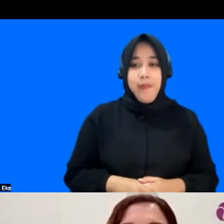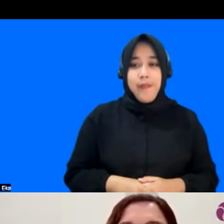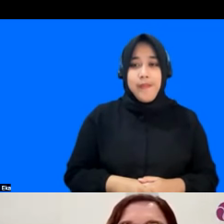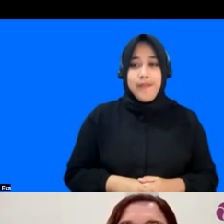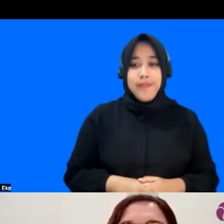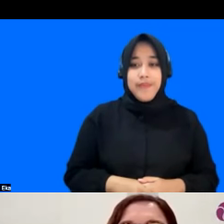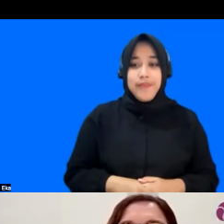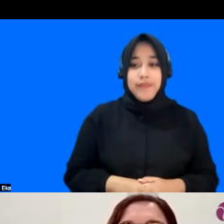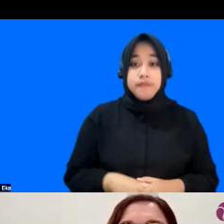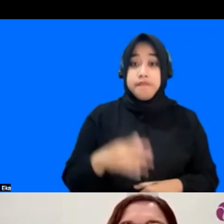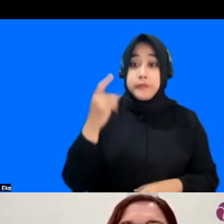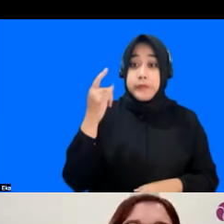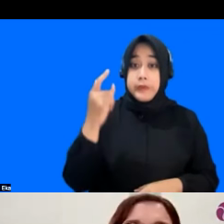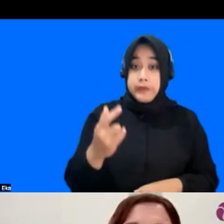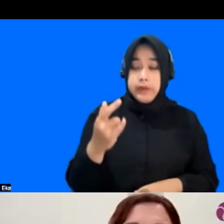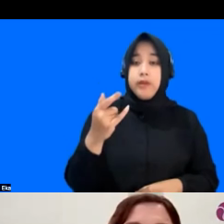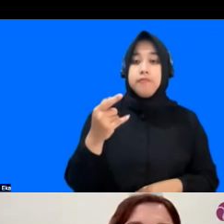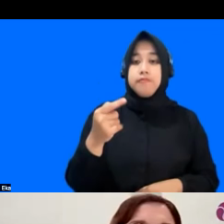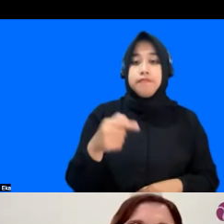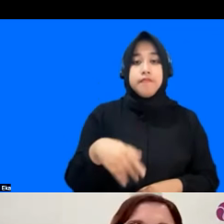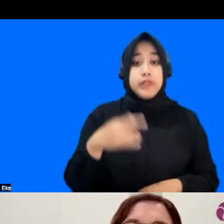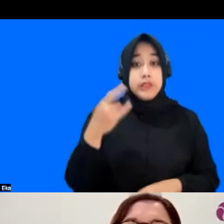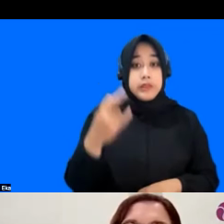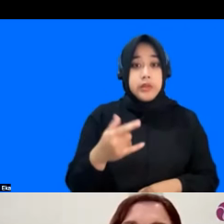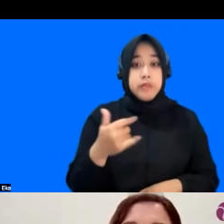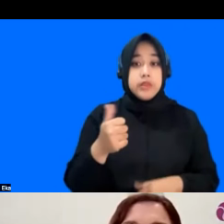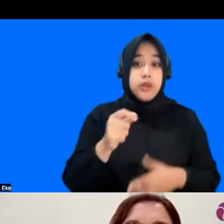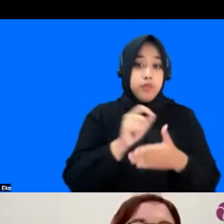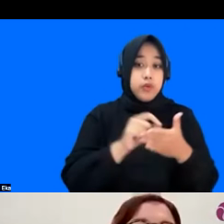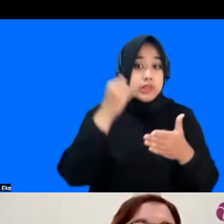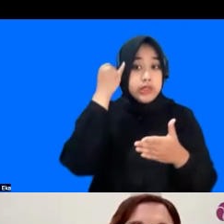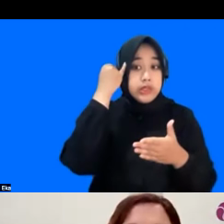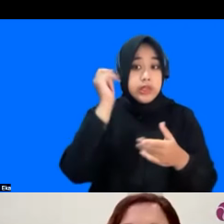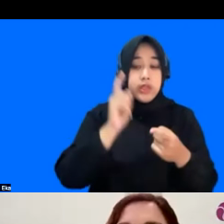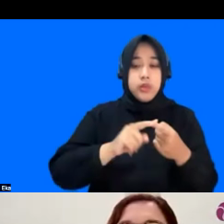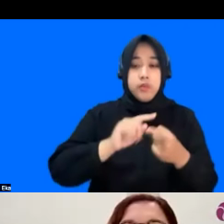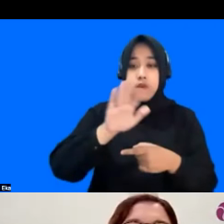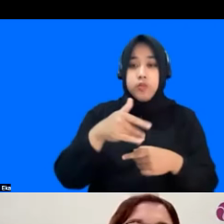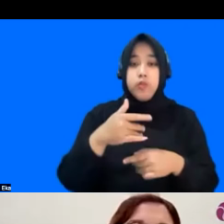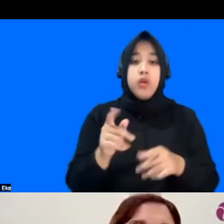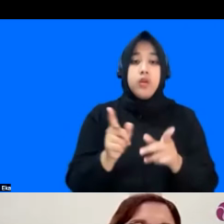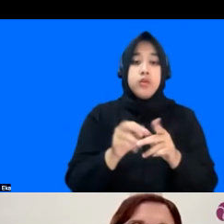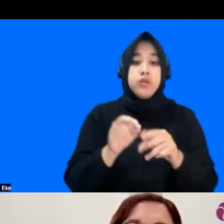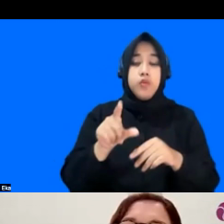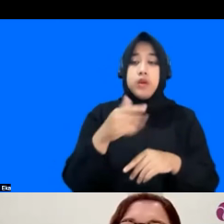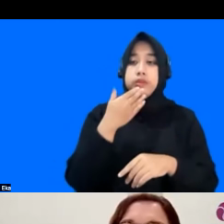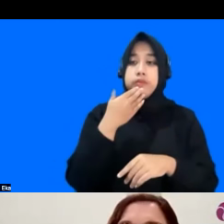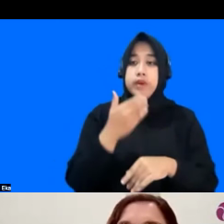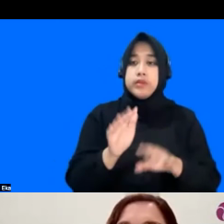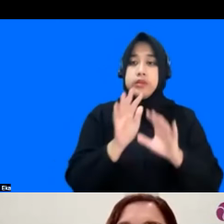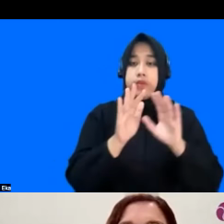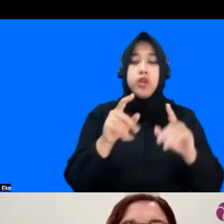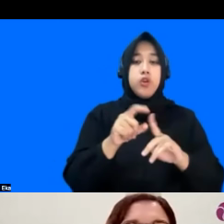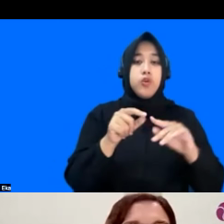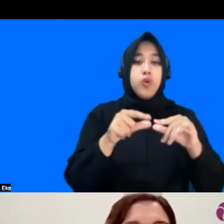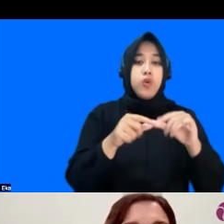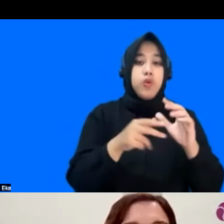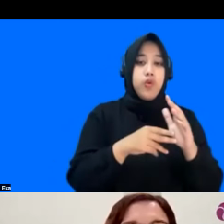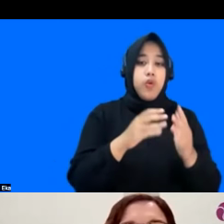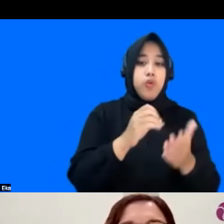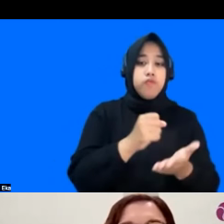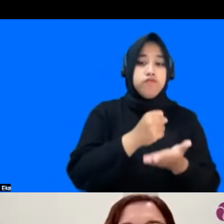as Elizabeth has said, thank you all participants, speakers, donors, and all of the organizers. Wonderful